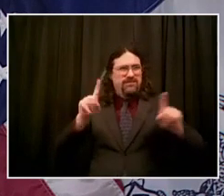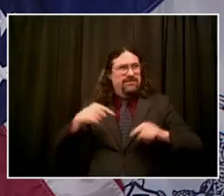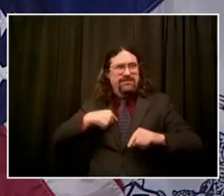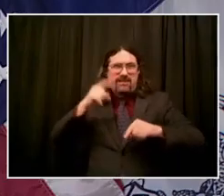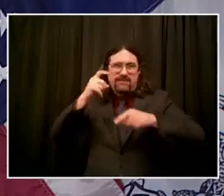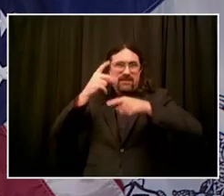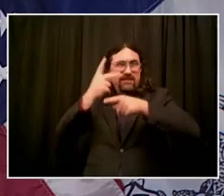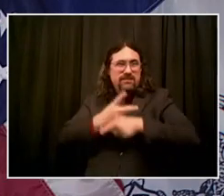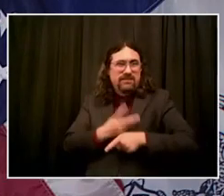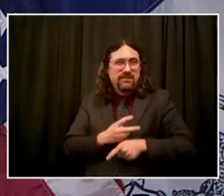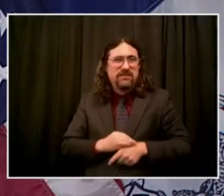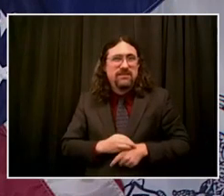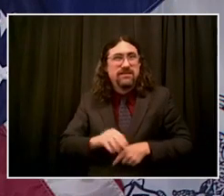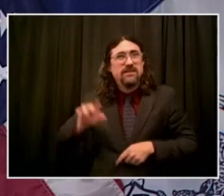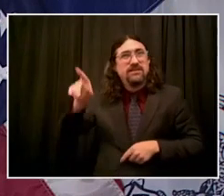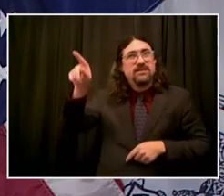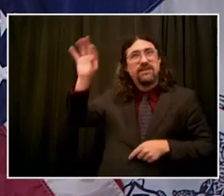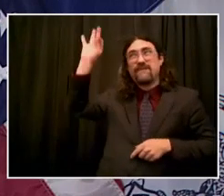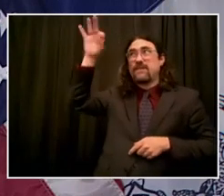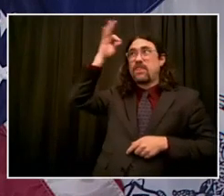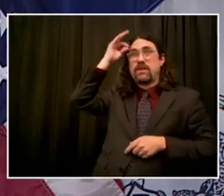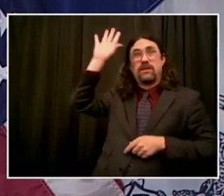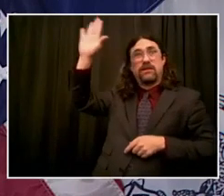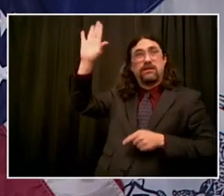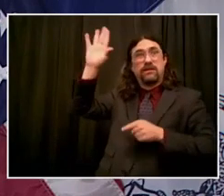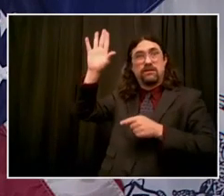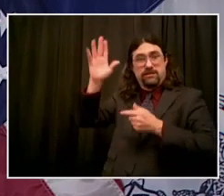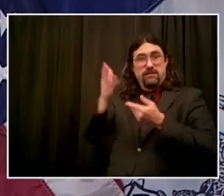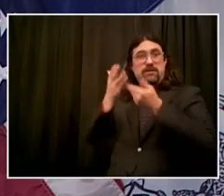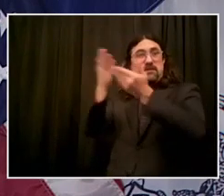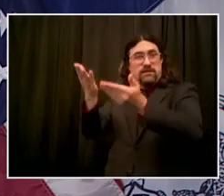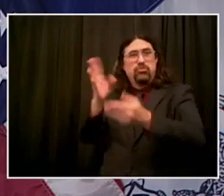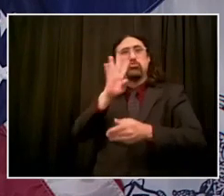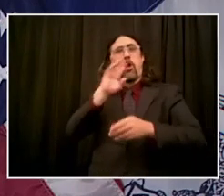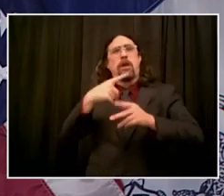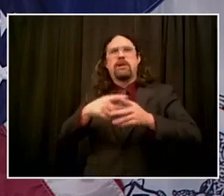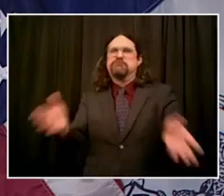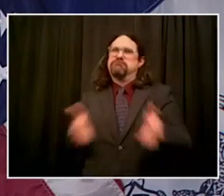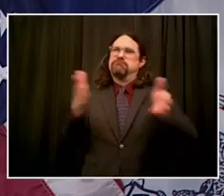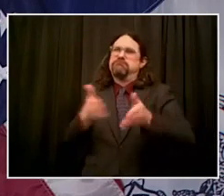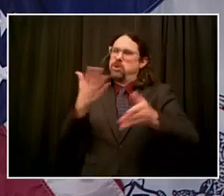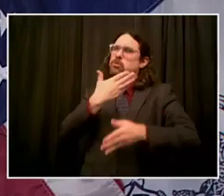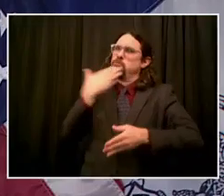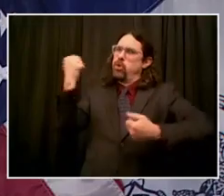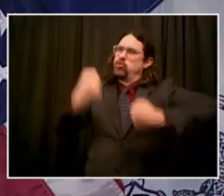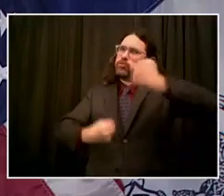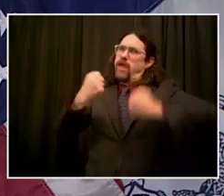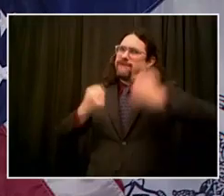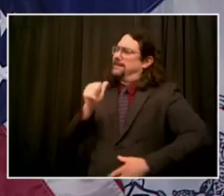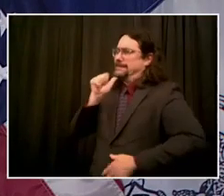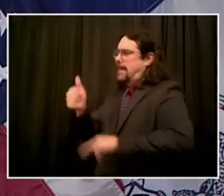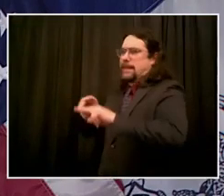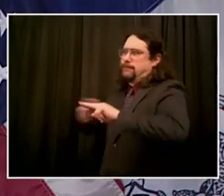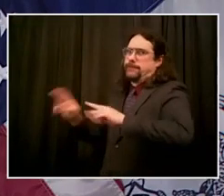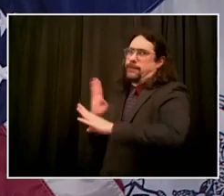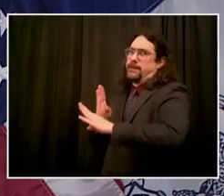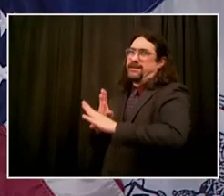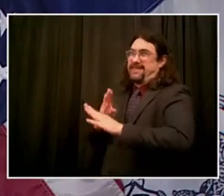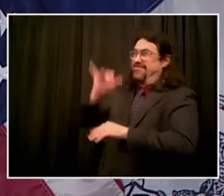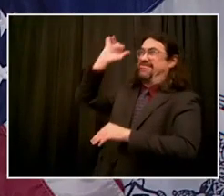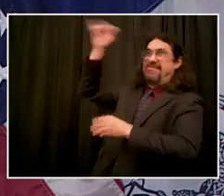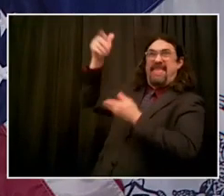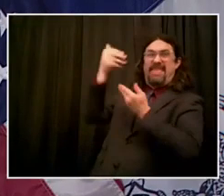provide people with something they can believe in and start to feel more and more comfortable with. And that's what we're working on literally as we